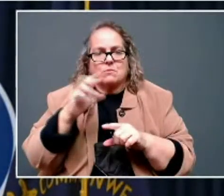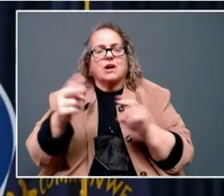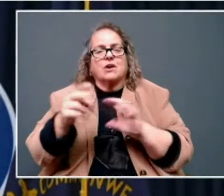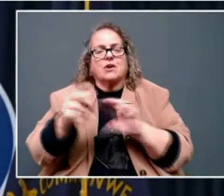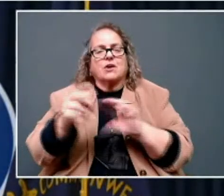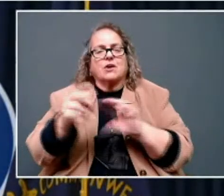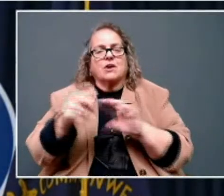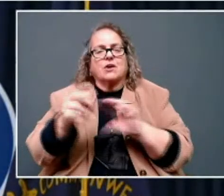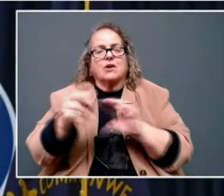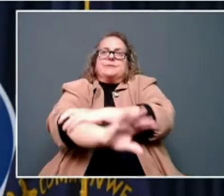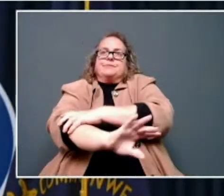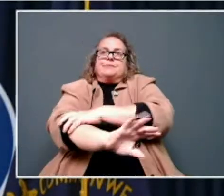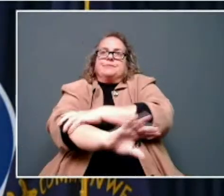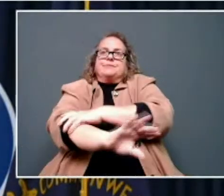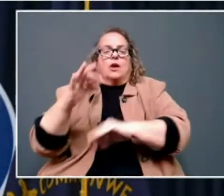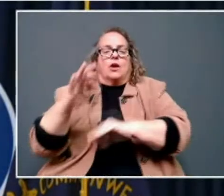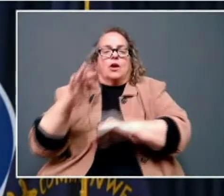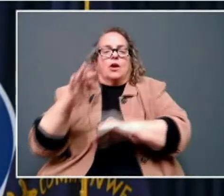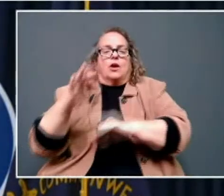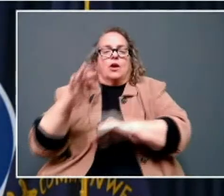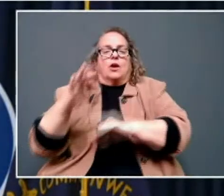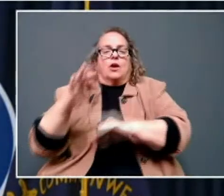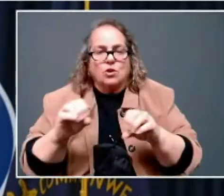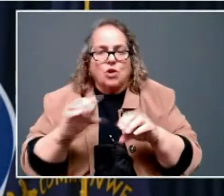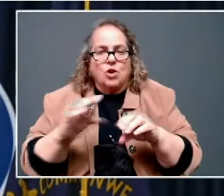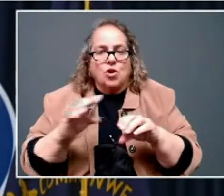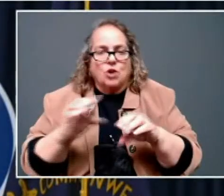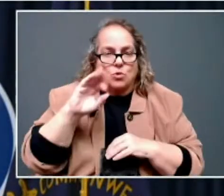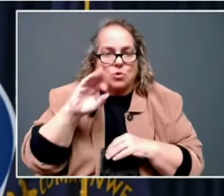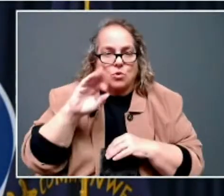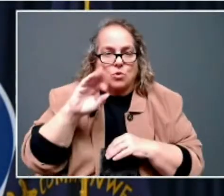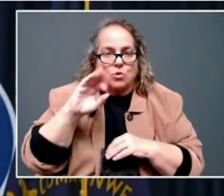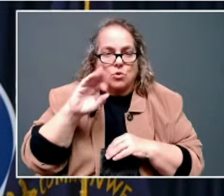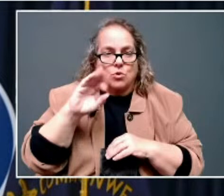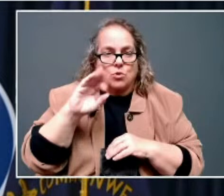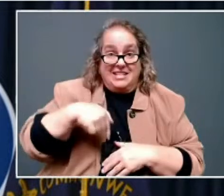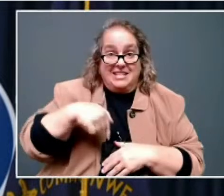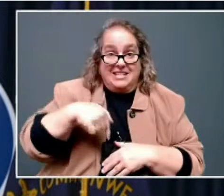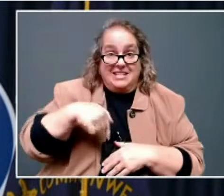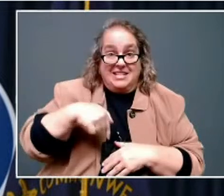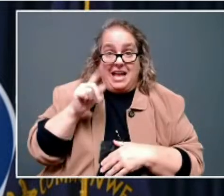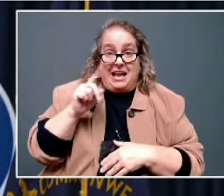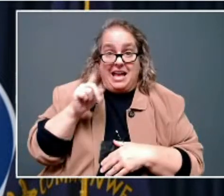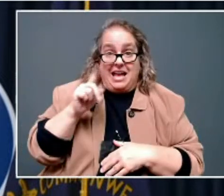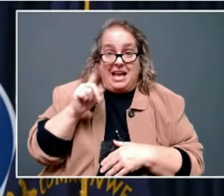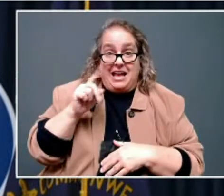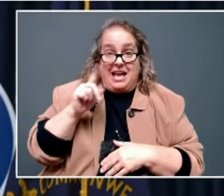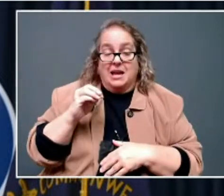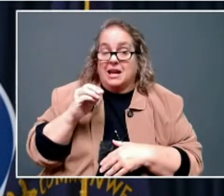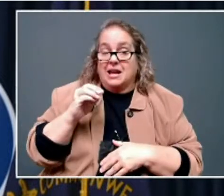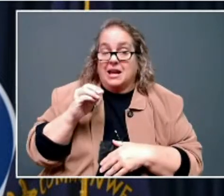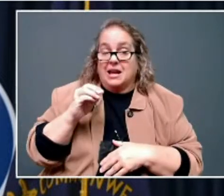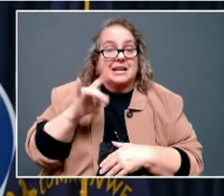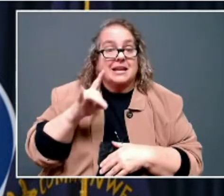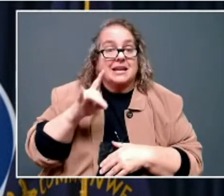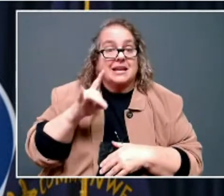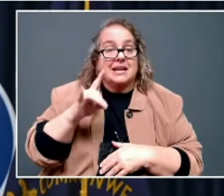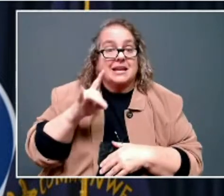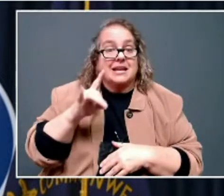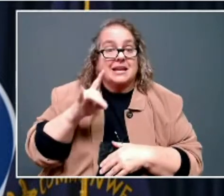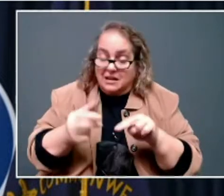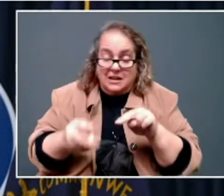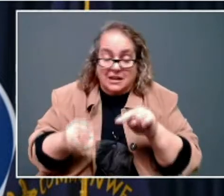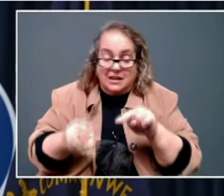media. This administration has not increased vehicle tax rates.